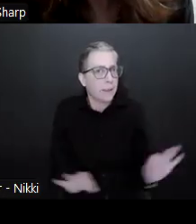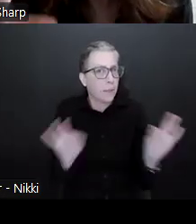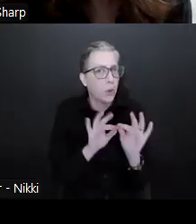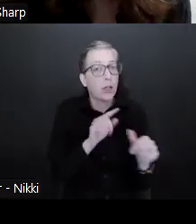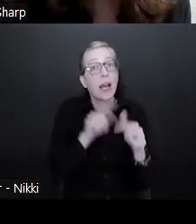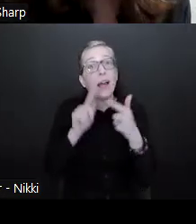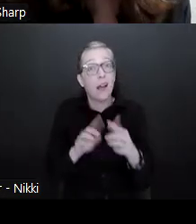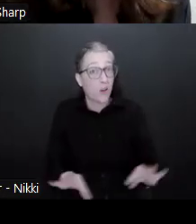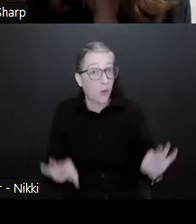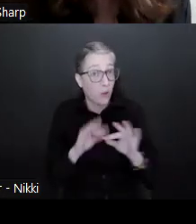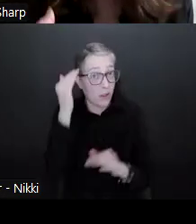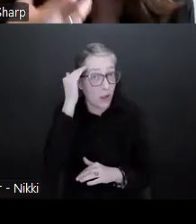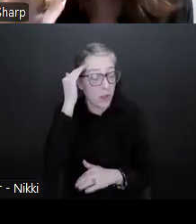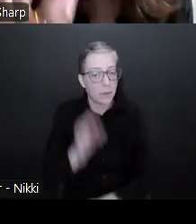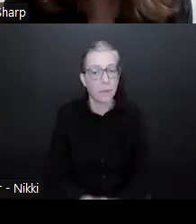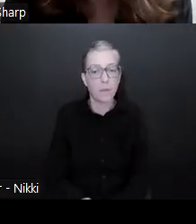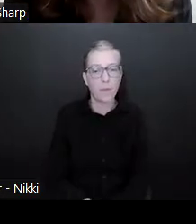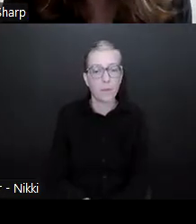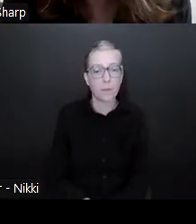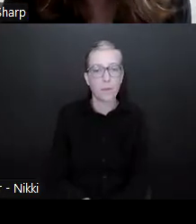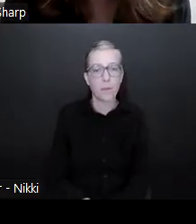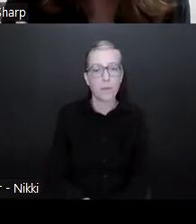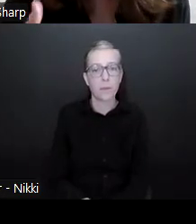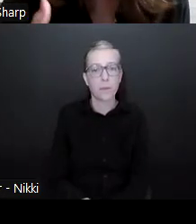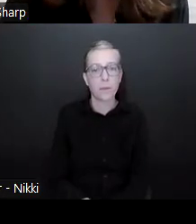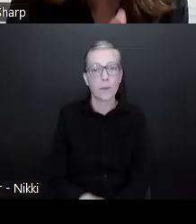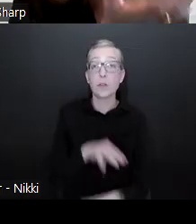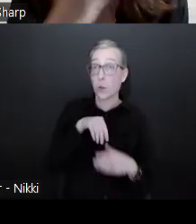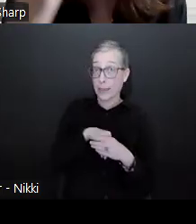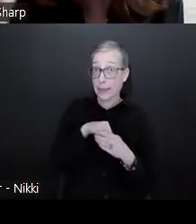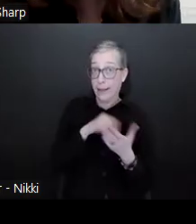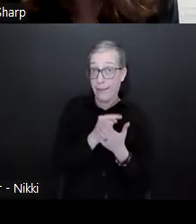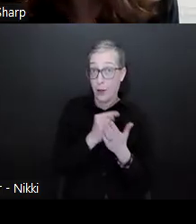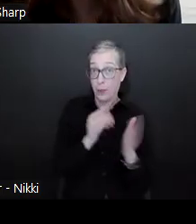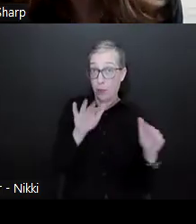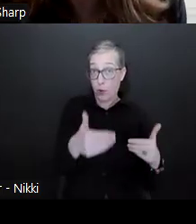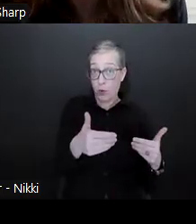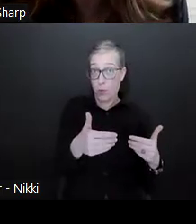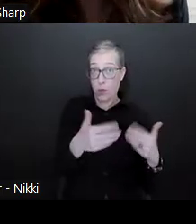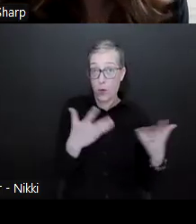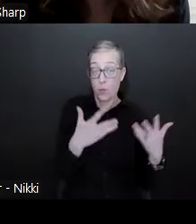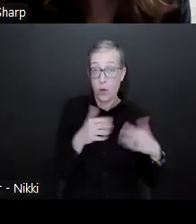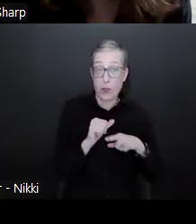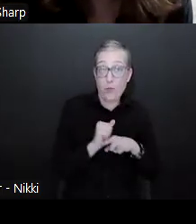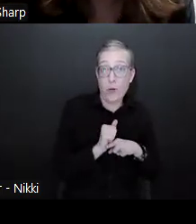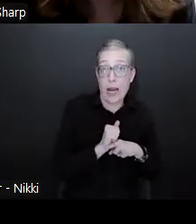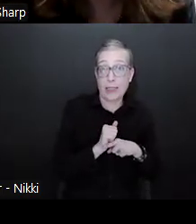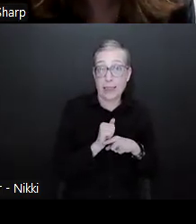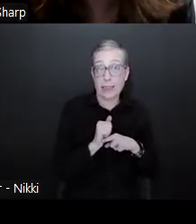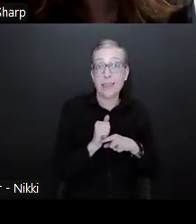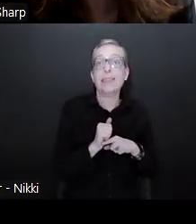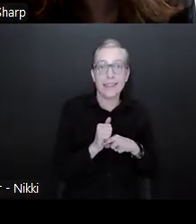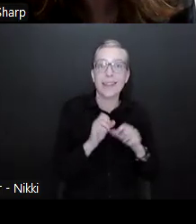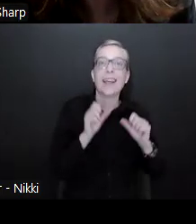This practice that happens inside the therapy room then creates an openness to learning outside of the therapy